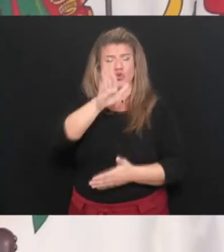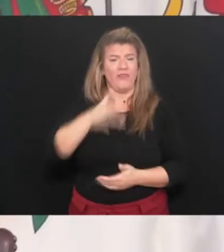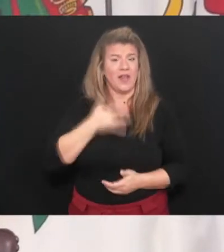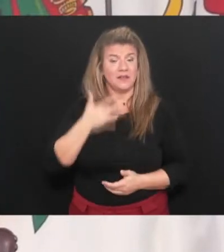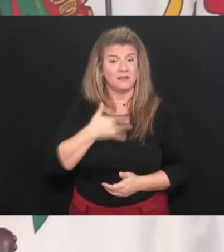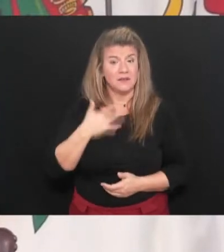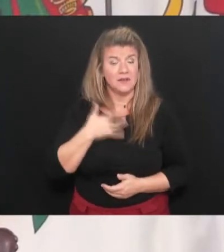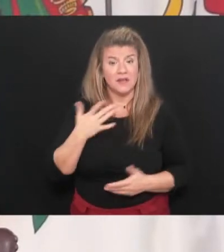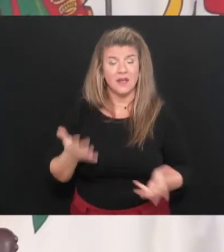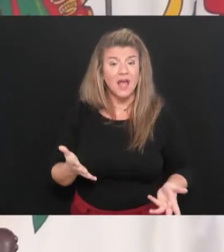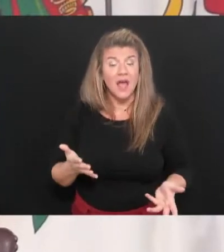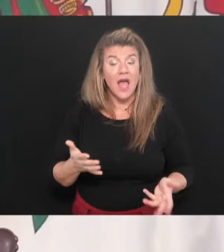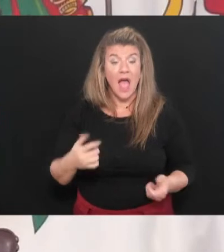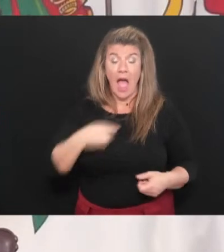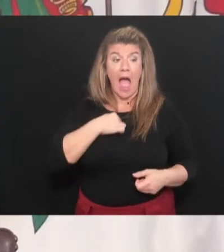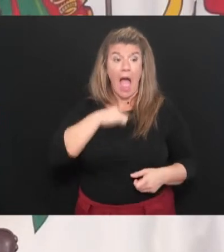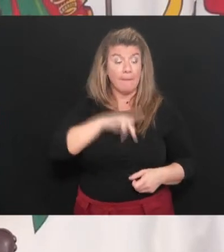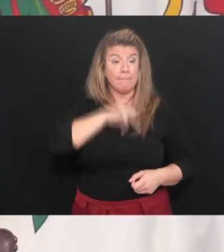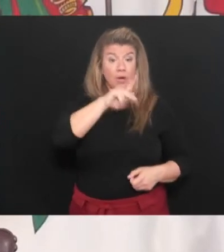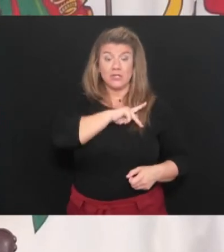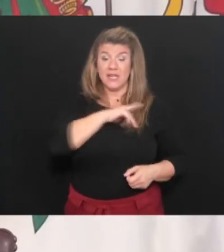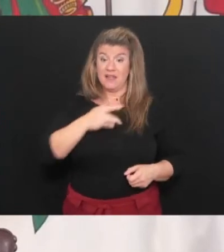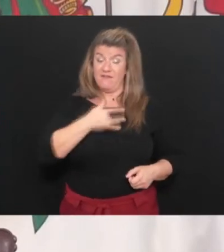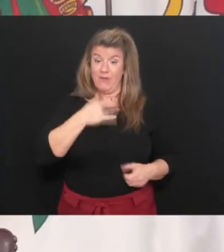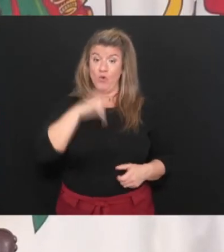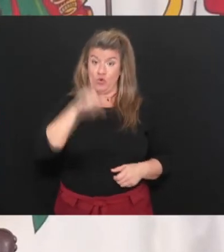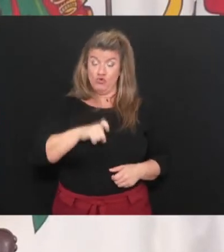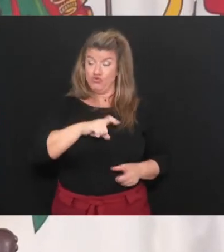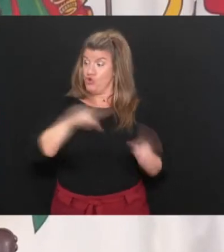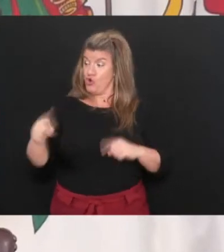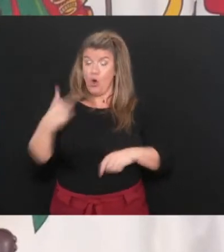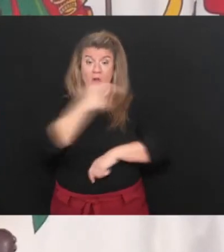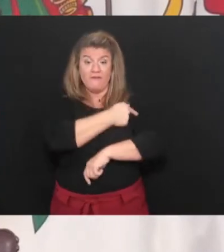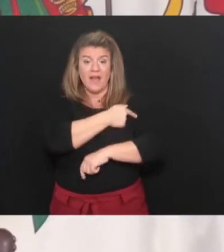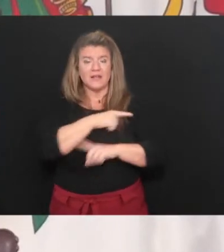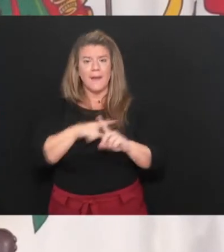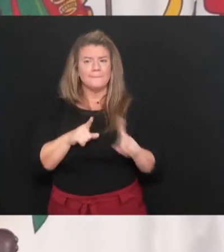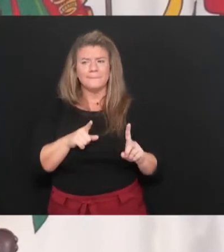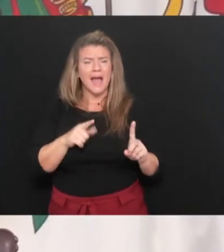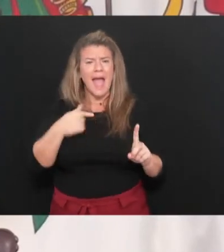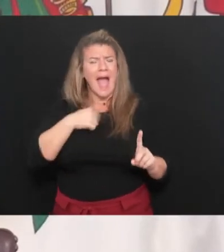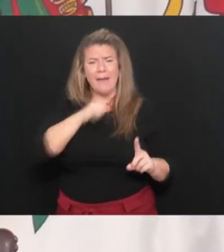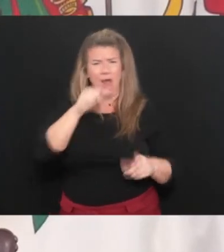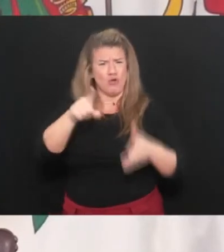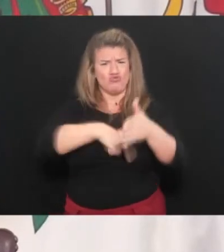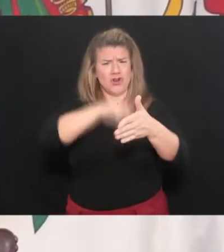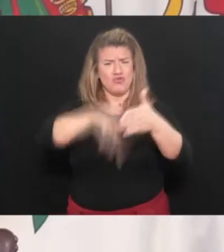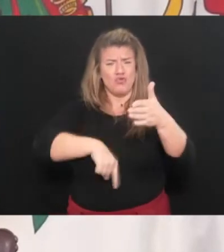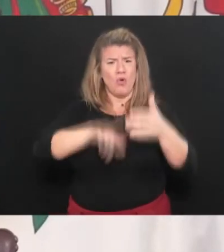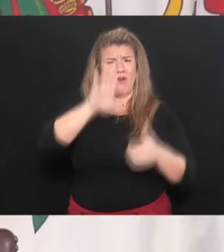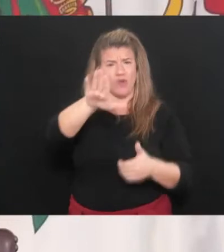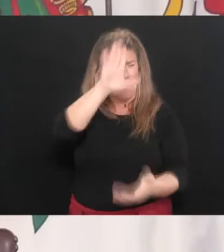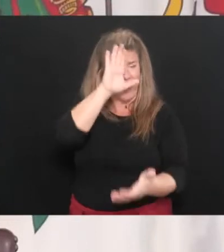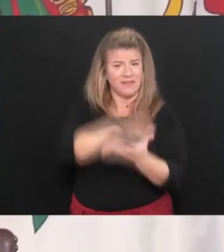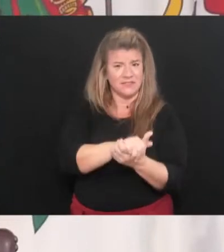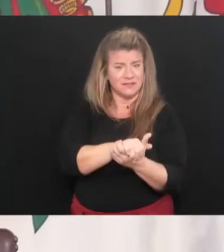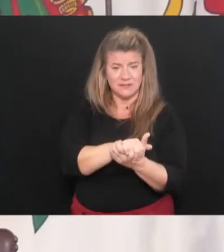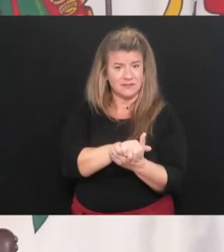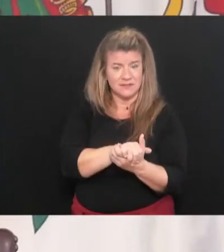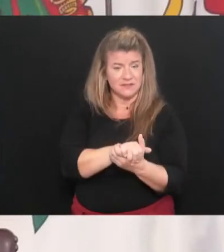personally feel like you should get vaccinated. But on the other hand, I am not being critical of your beliefs in any